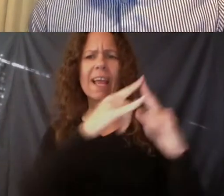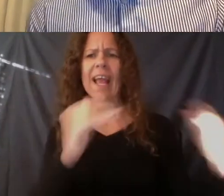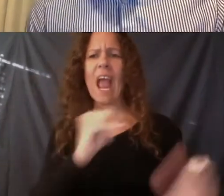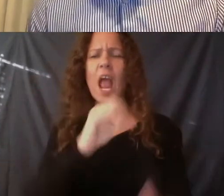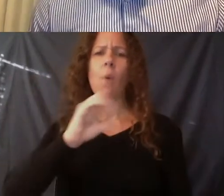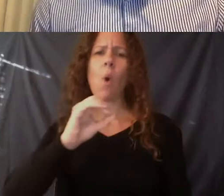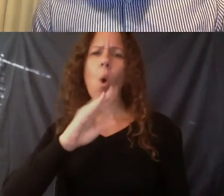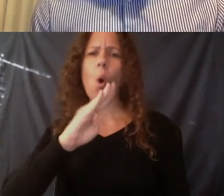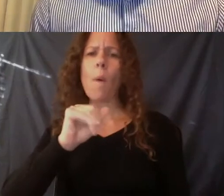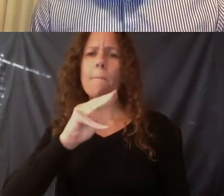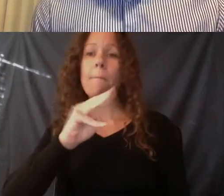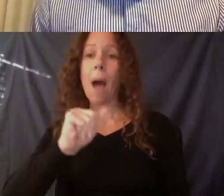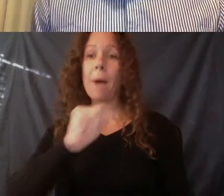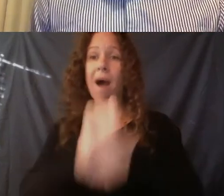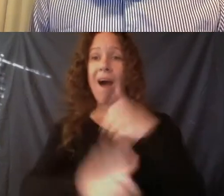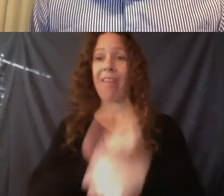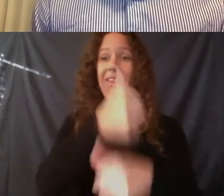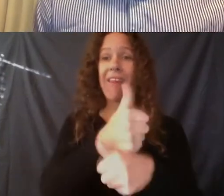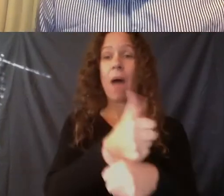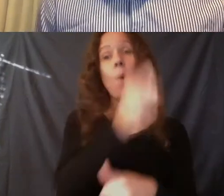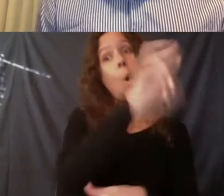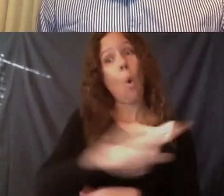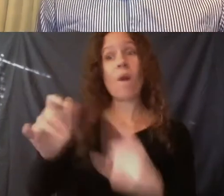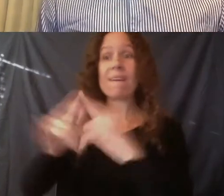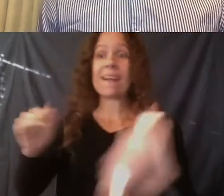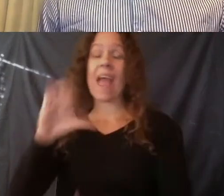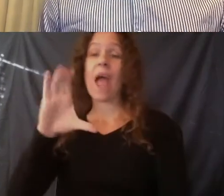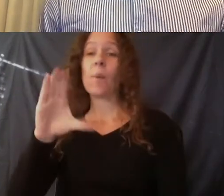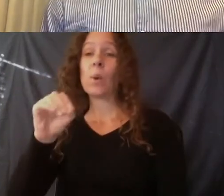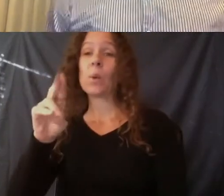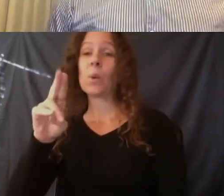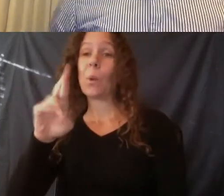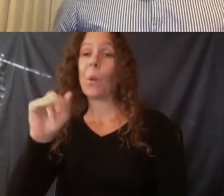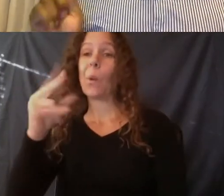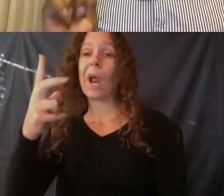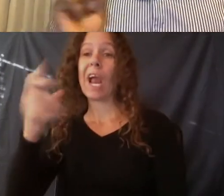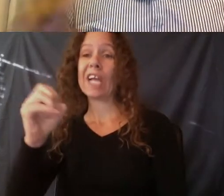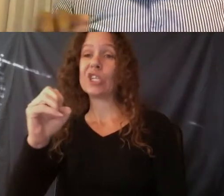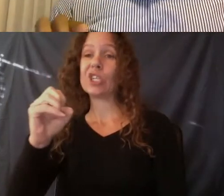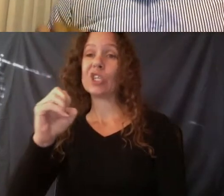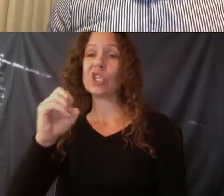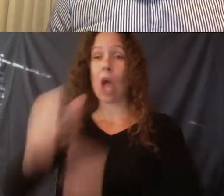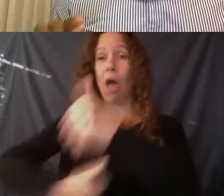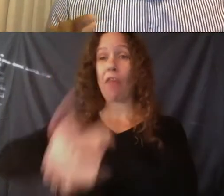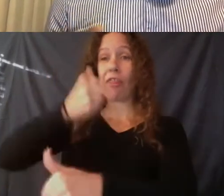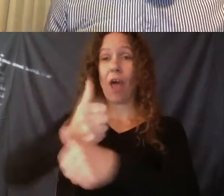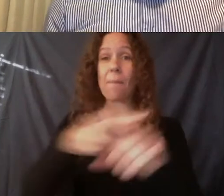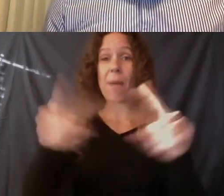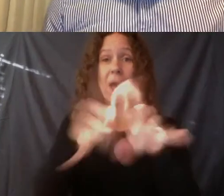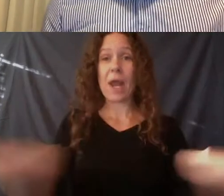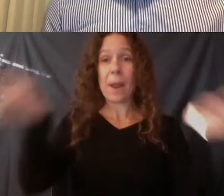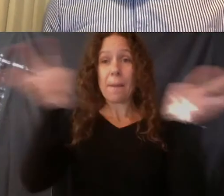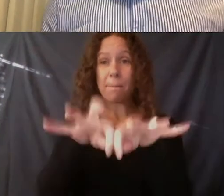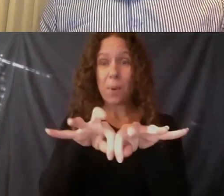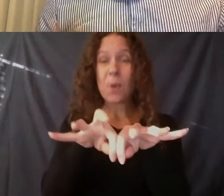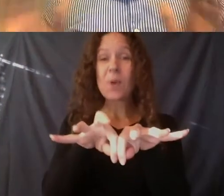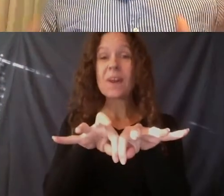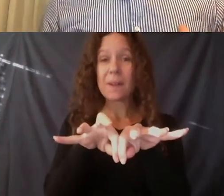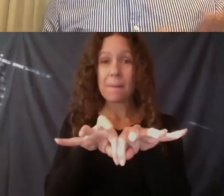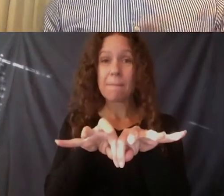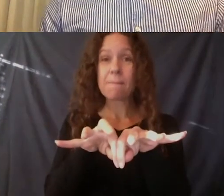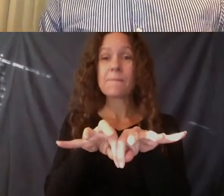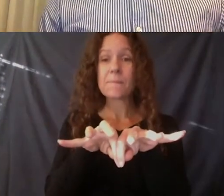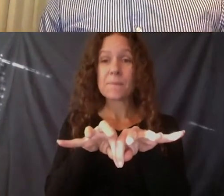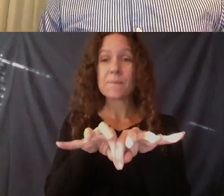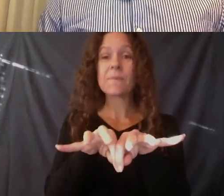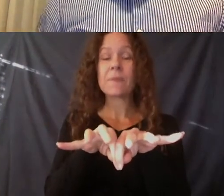you are a Camp Obama or a Camp Courage alum. Just make sure the two says to panelists and attendees so everybody